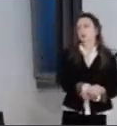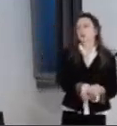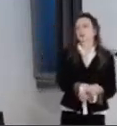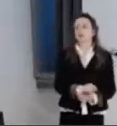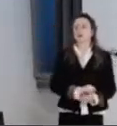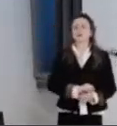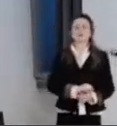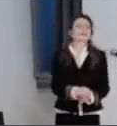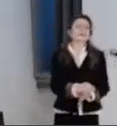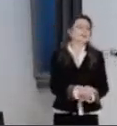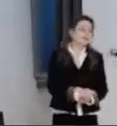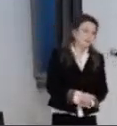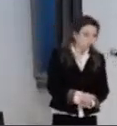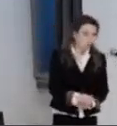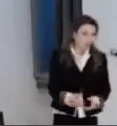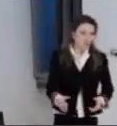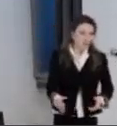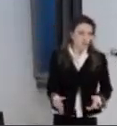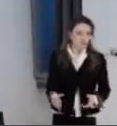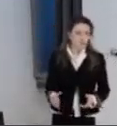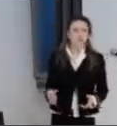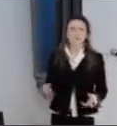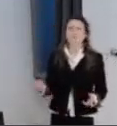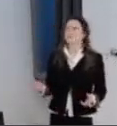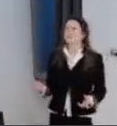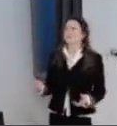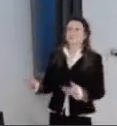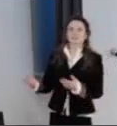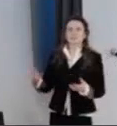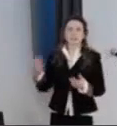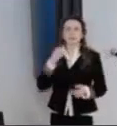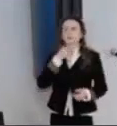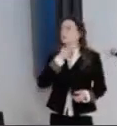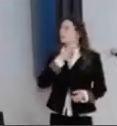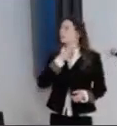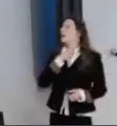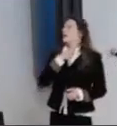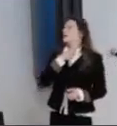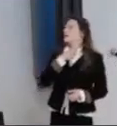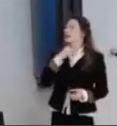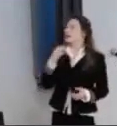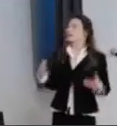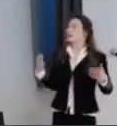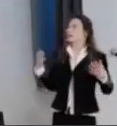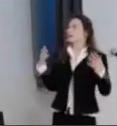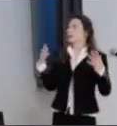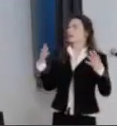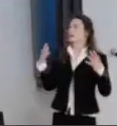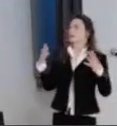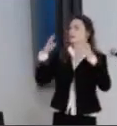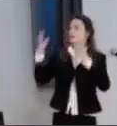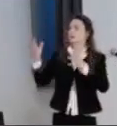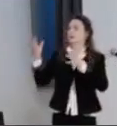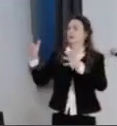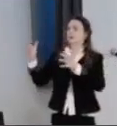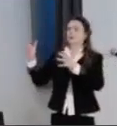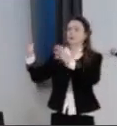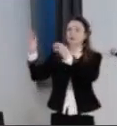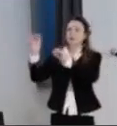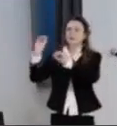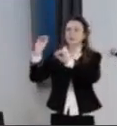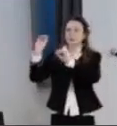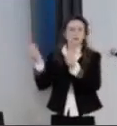with it a number of important unsettling associations, because depending on, it's very likely that you might